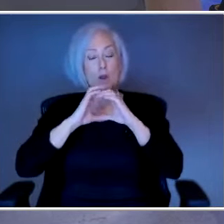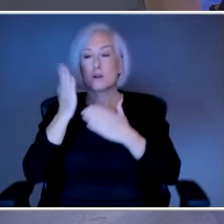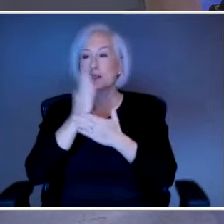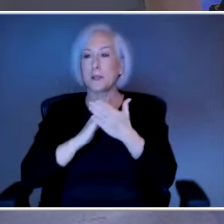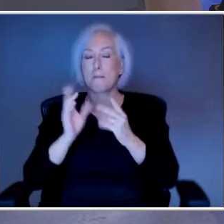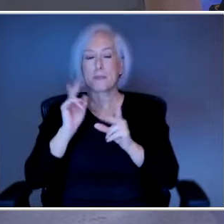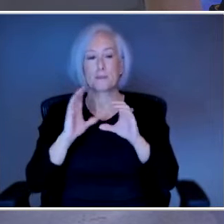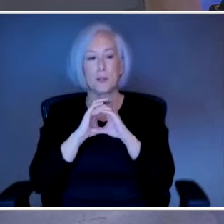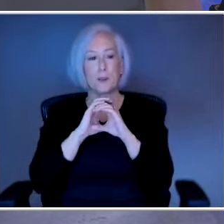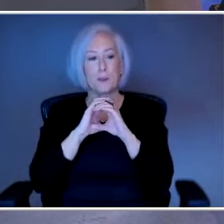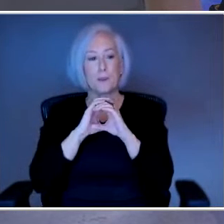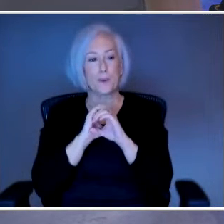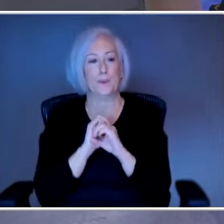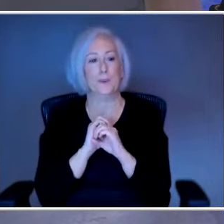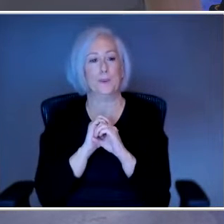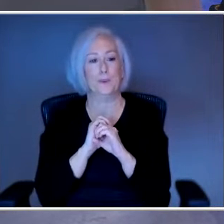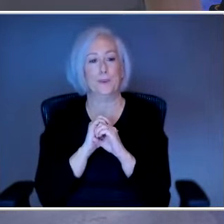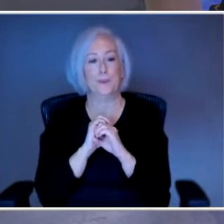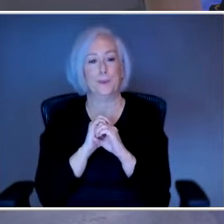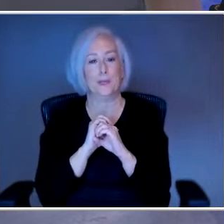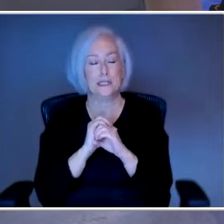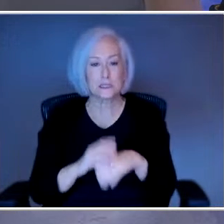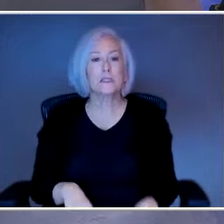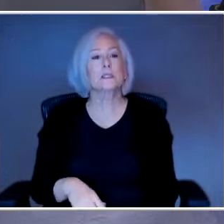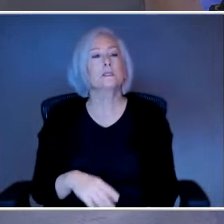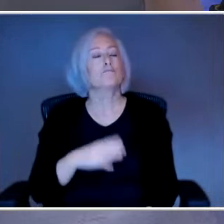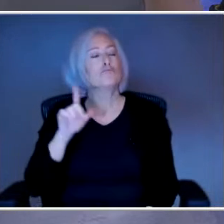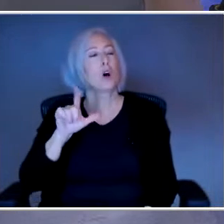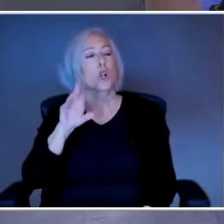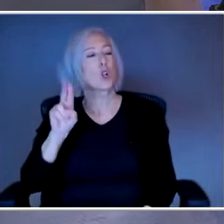game as far as your symptoms that made you want to go see a doctor?